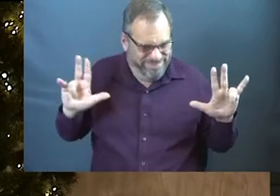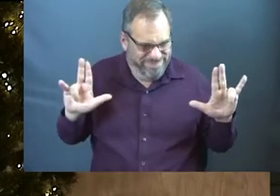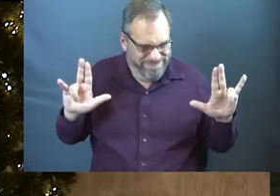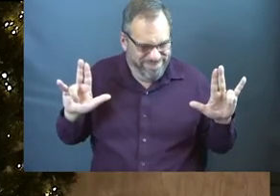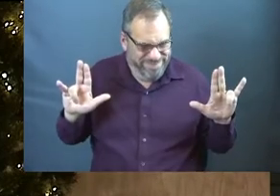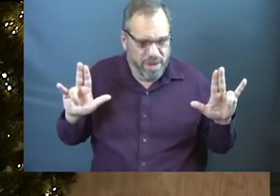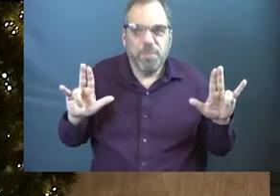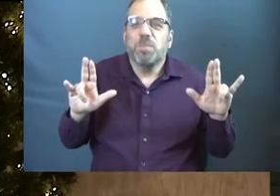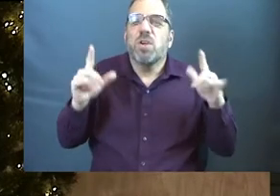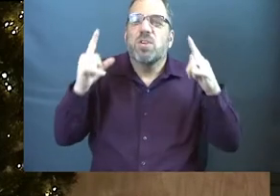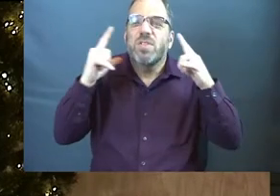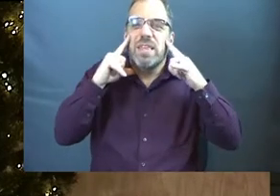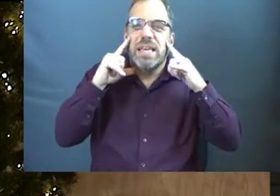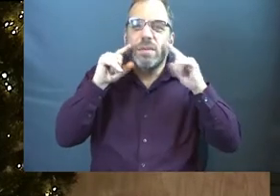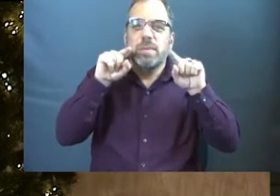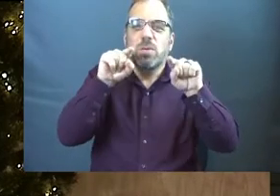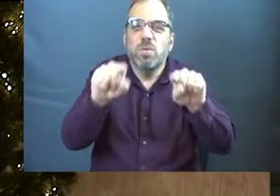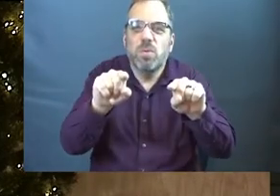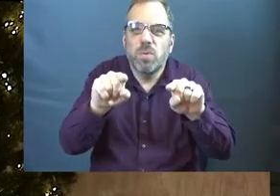you'll think it's you that gets you